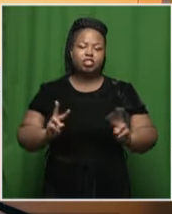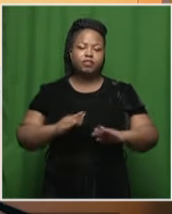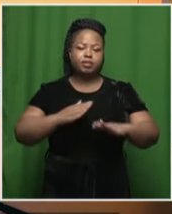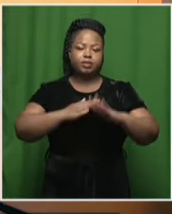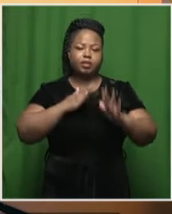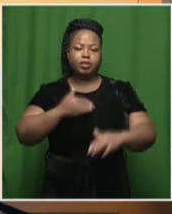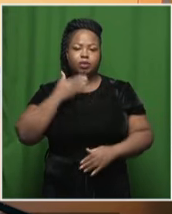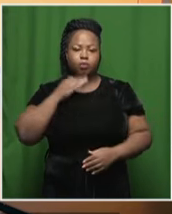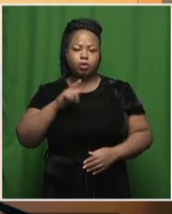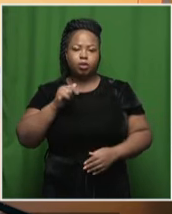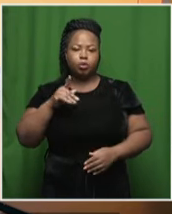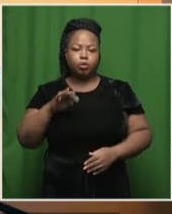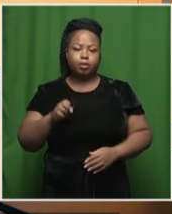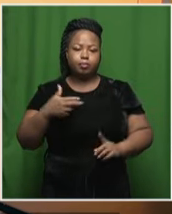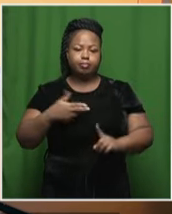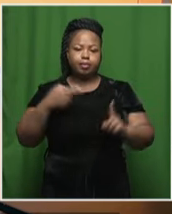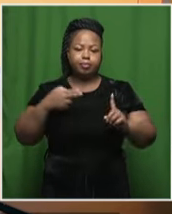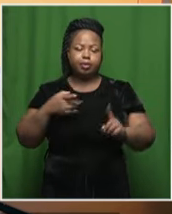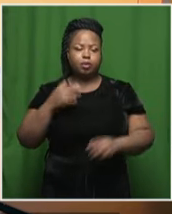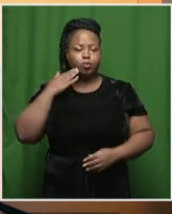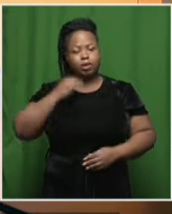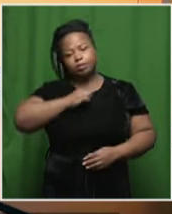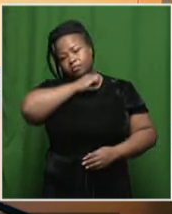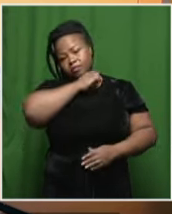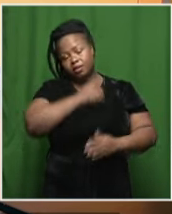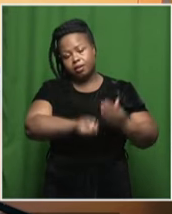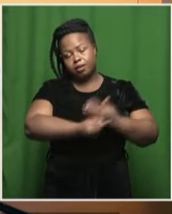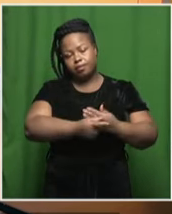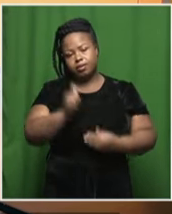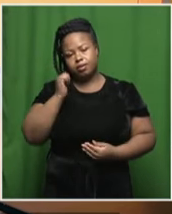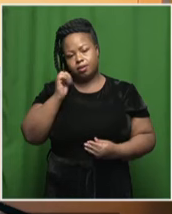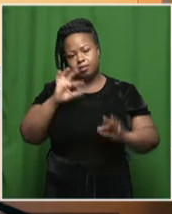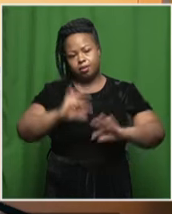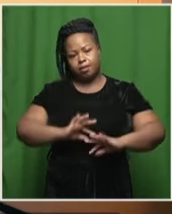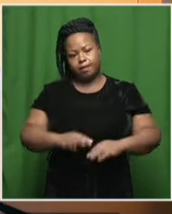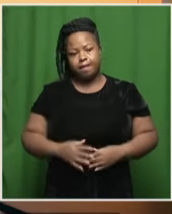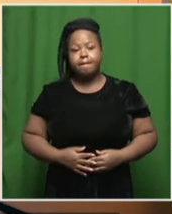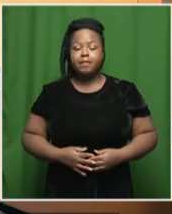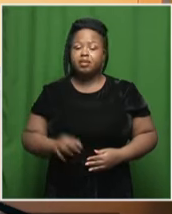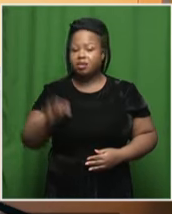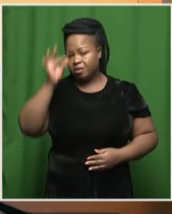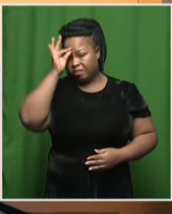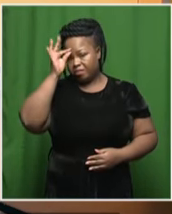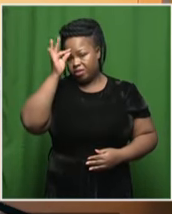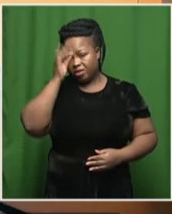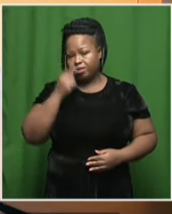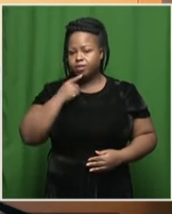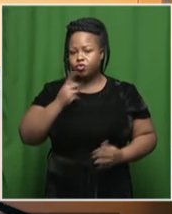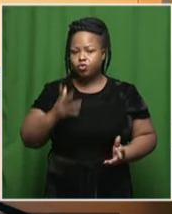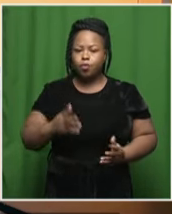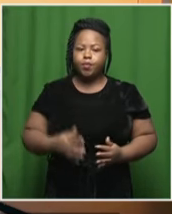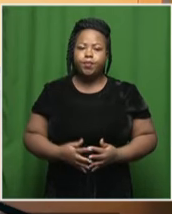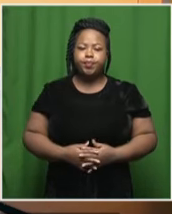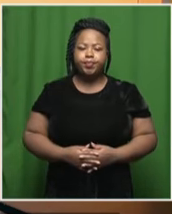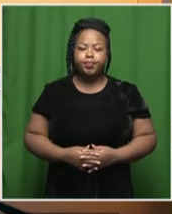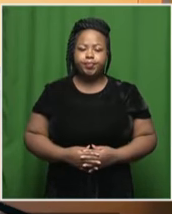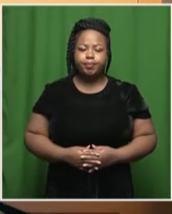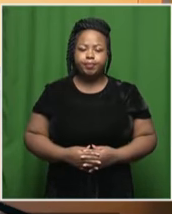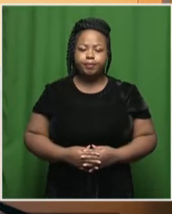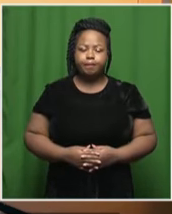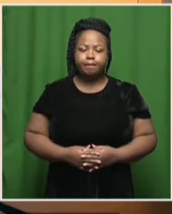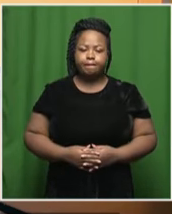defender Luke Fleurs was gunned down during a hijacking incident. This is what the police had to say on the matter.